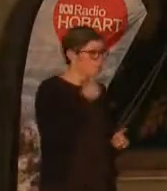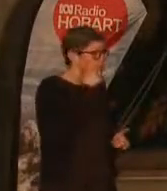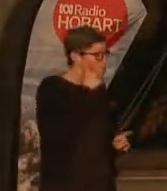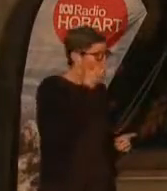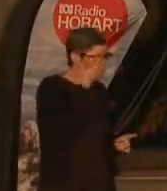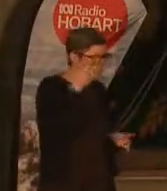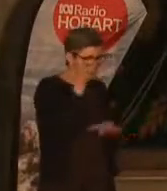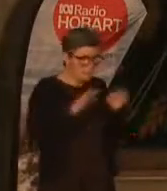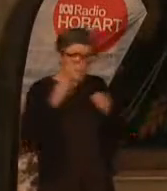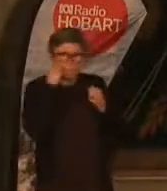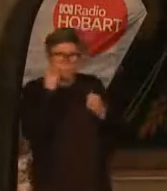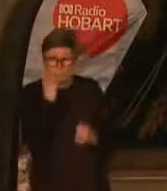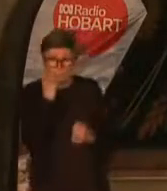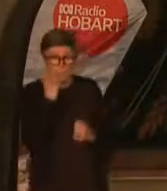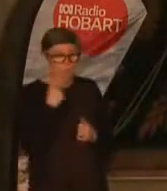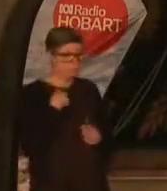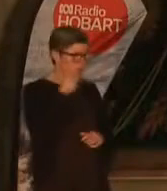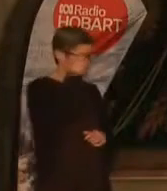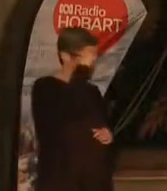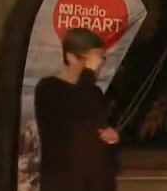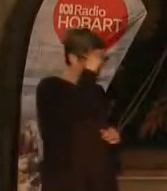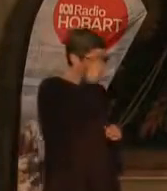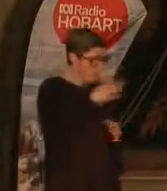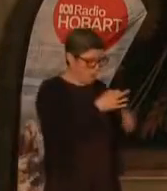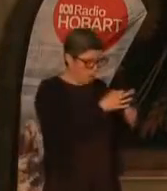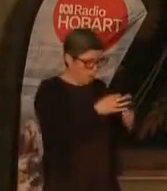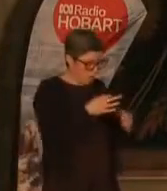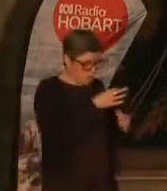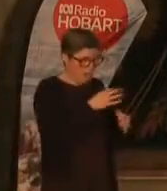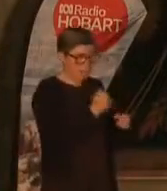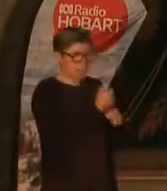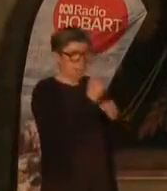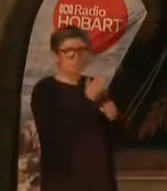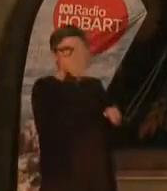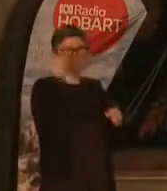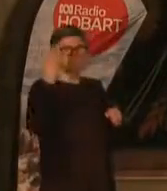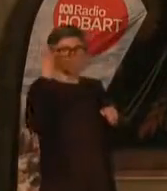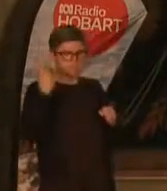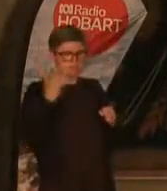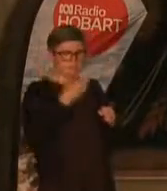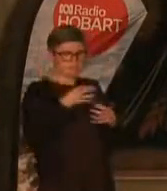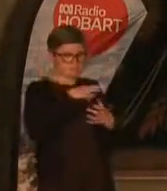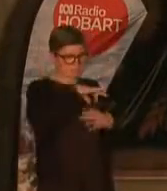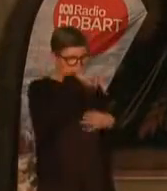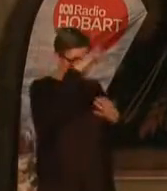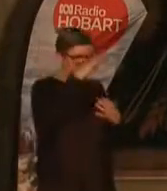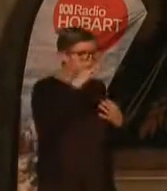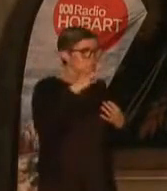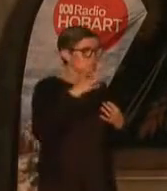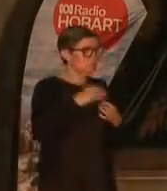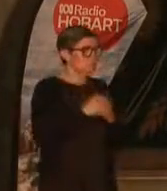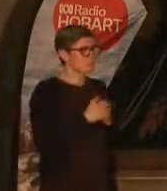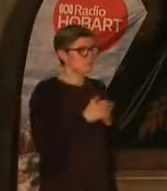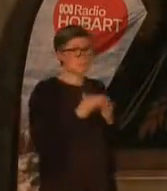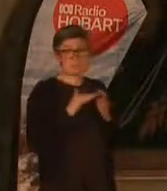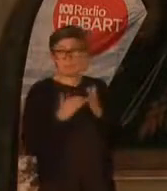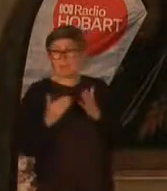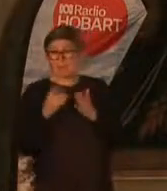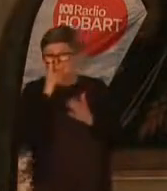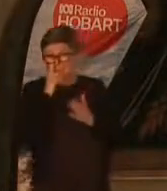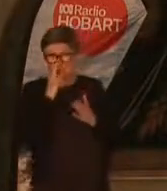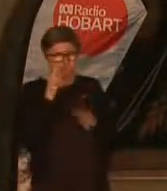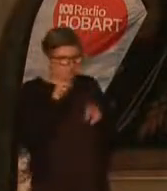know that Moini created us and our island. We know these things. And, of course, today science is like, oh, yeah, there's some truth to these